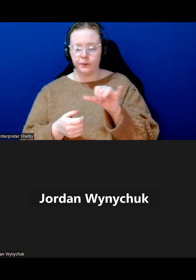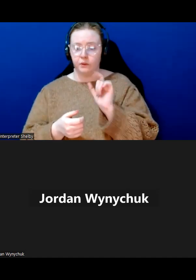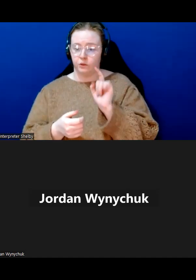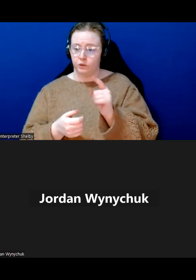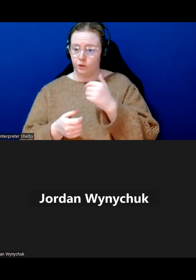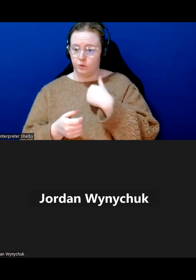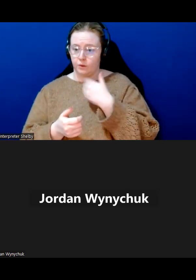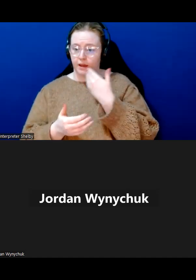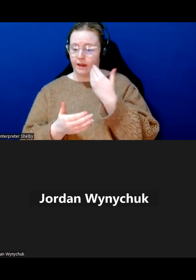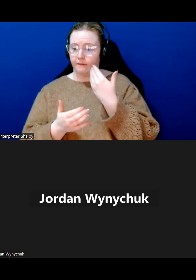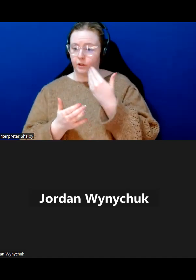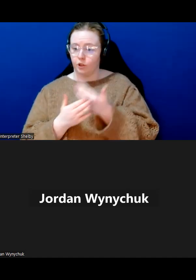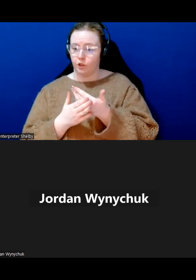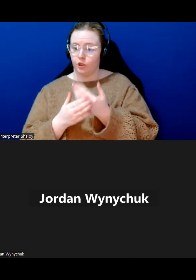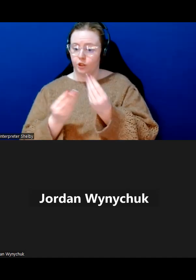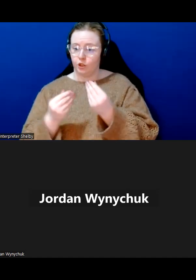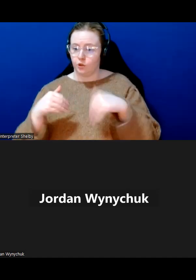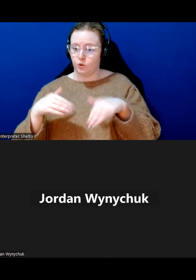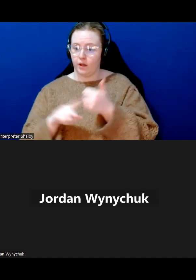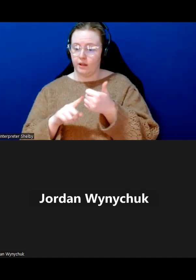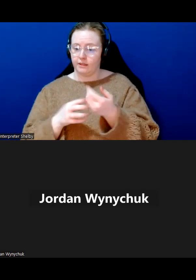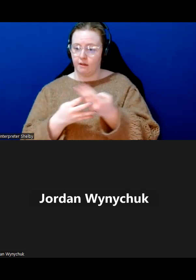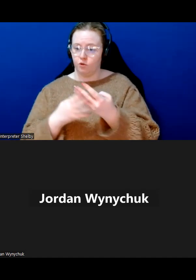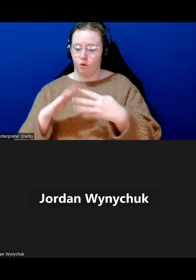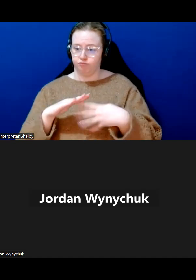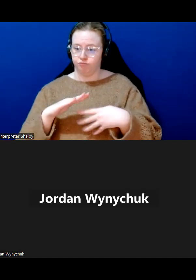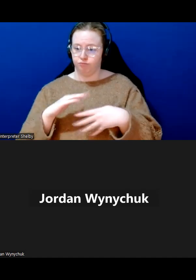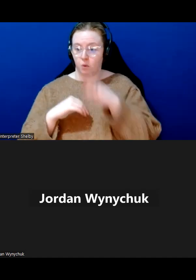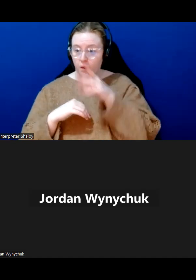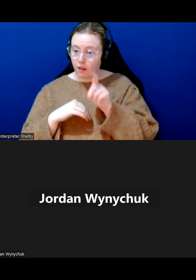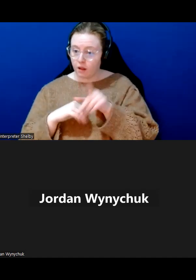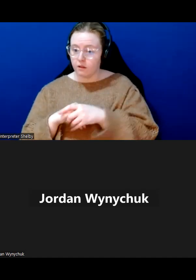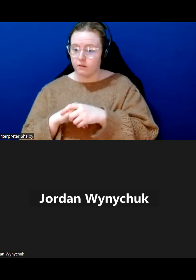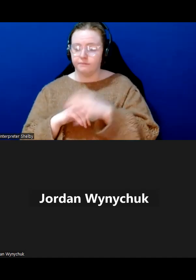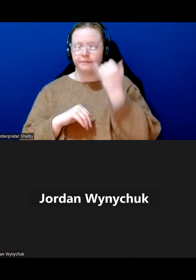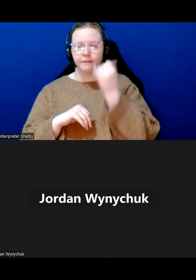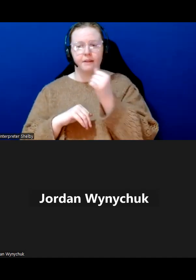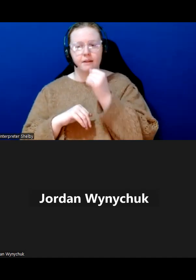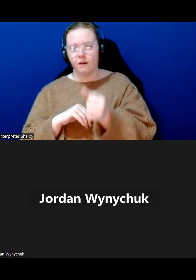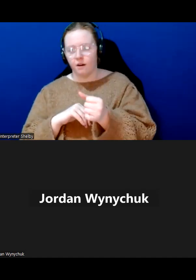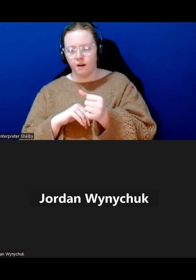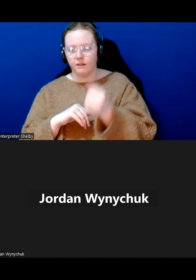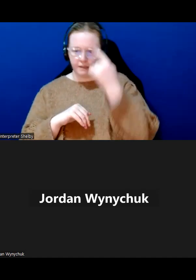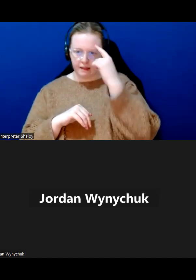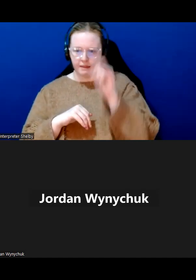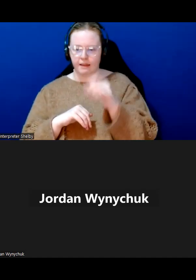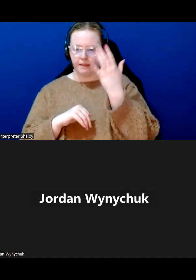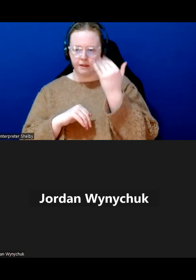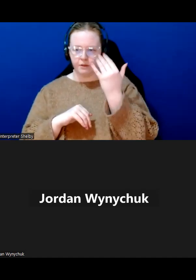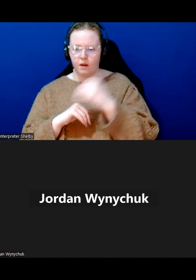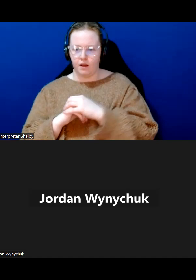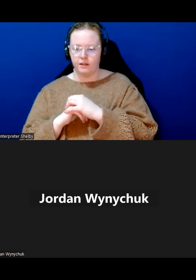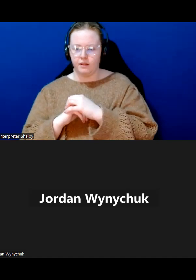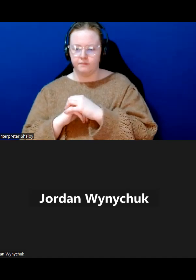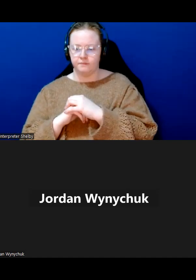good draining soil in that area? If you don't, I'm thinking that's probably why. A really